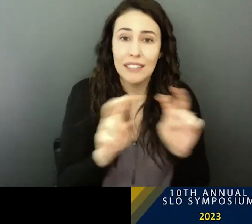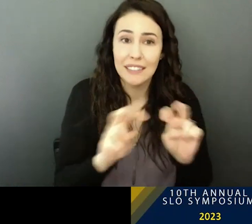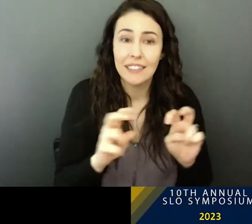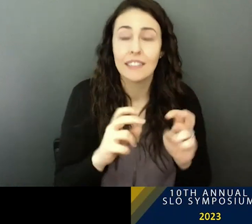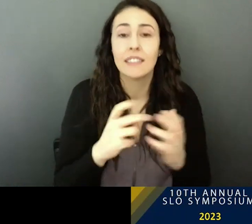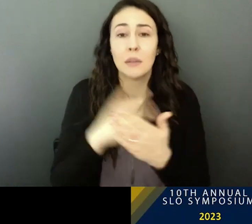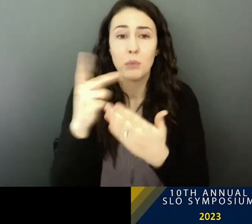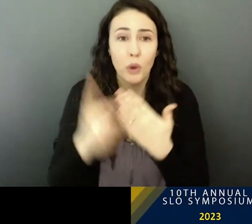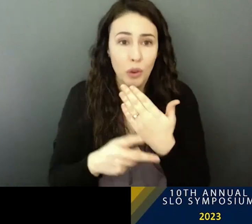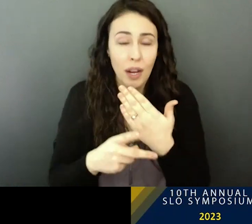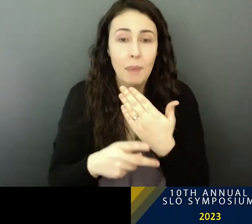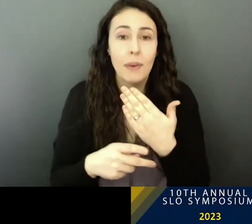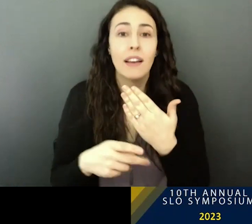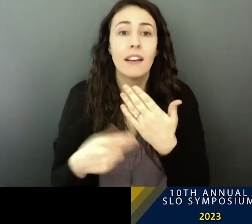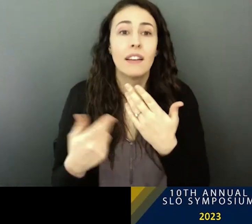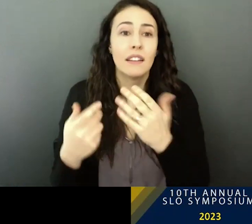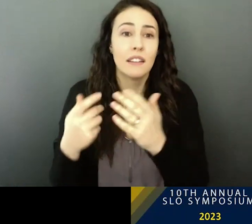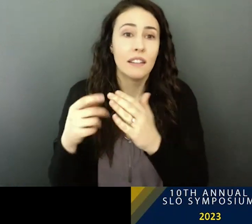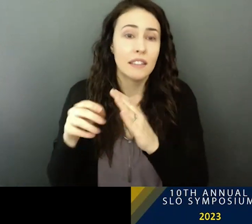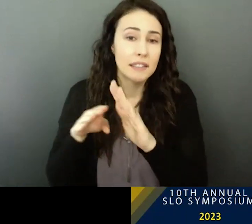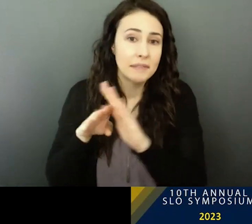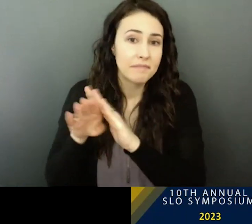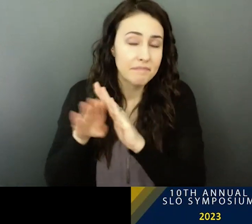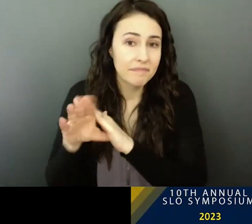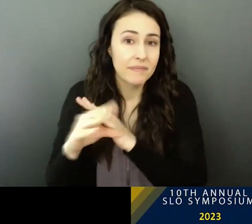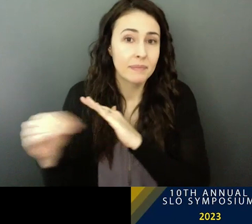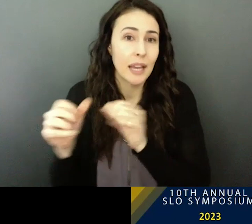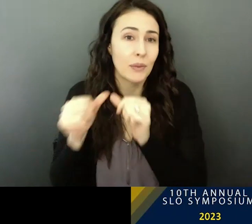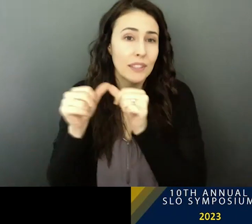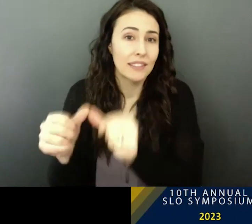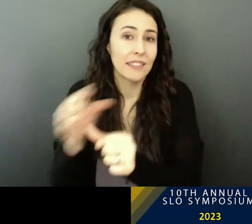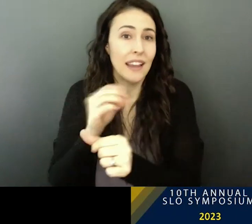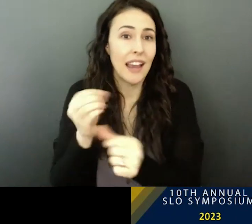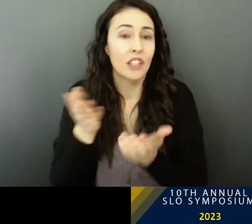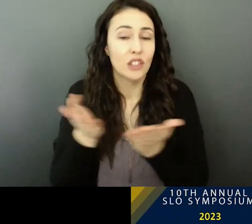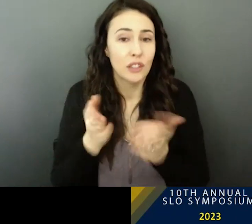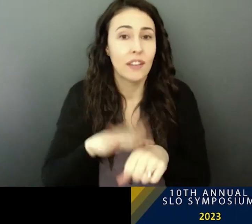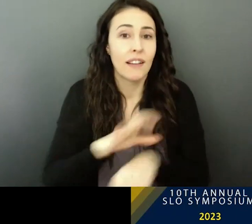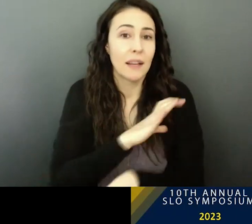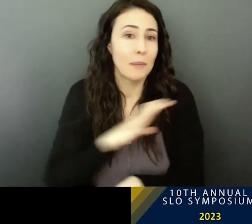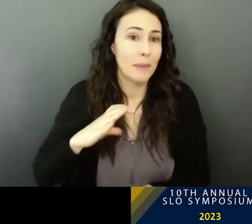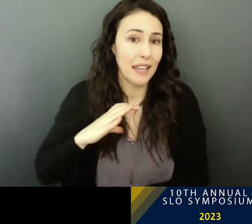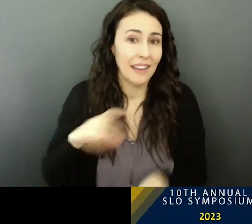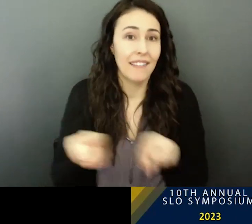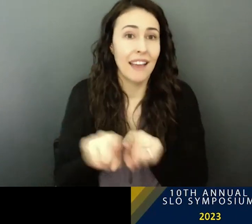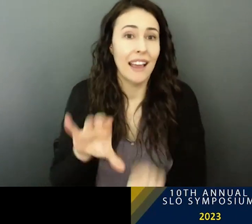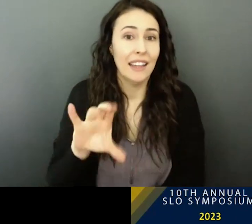advising and retention, and others, and serves on dissertation committees as chair or